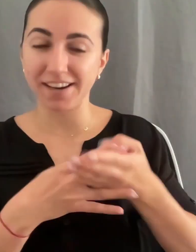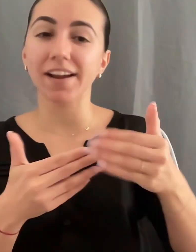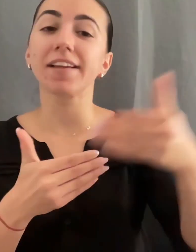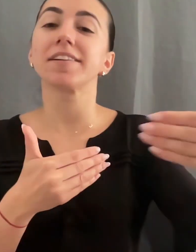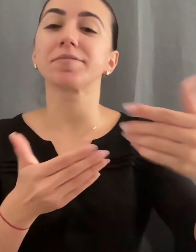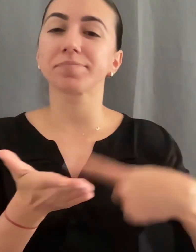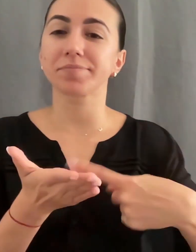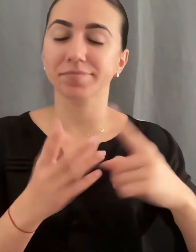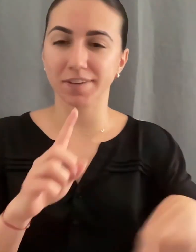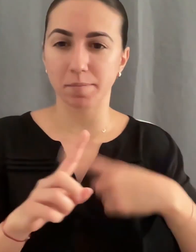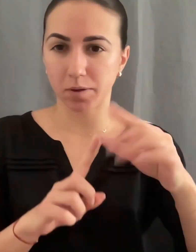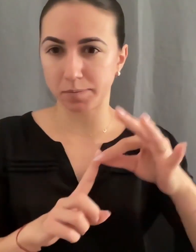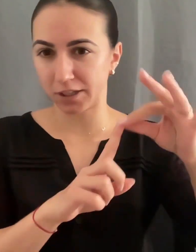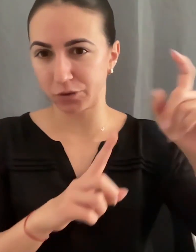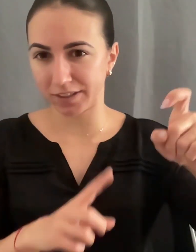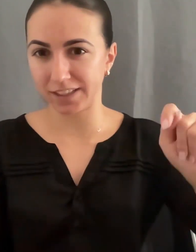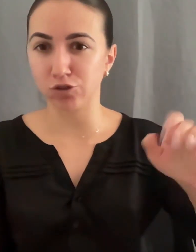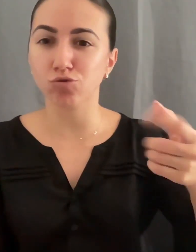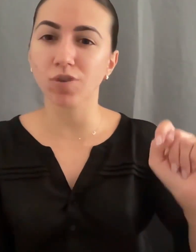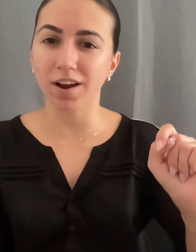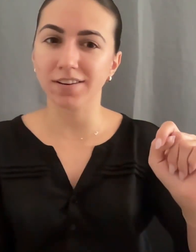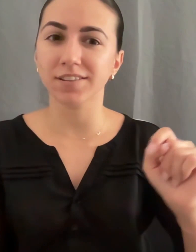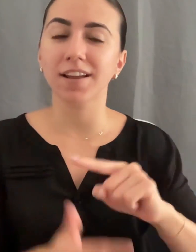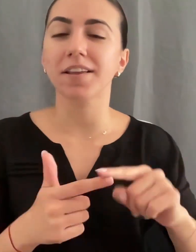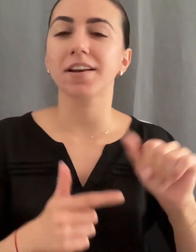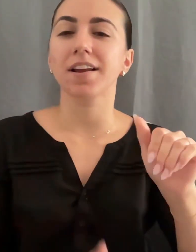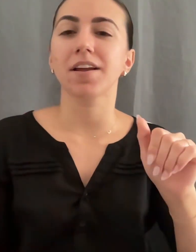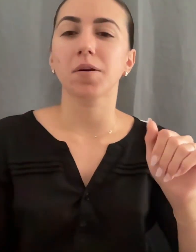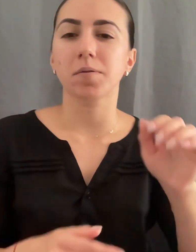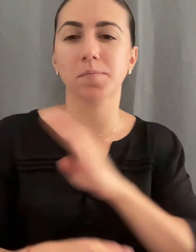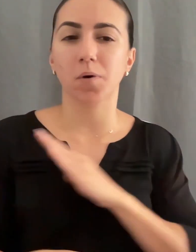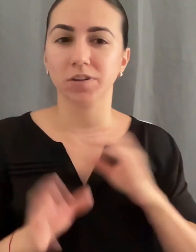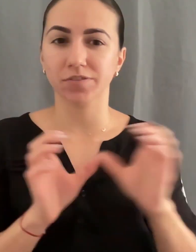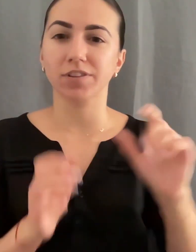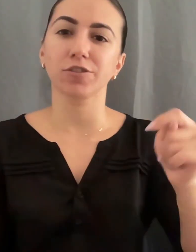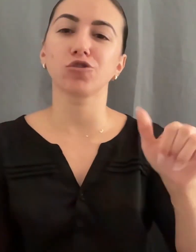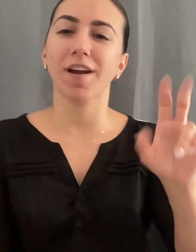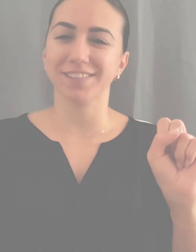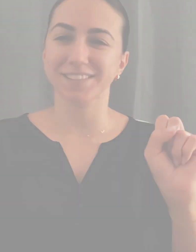to talk about special needs trust and ABLE accounts with board-certified elder law attorney Travis Fincham.